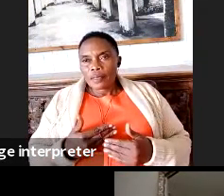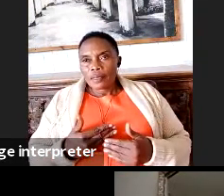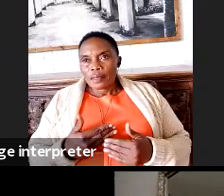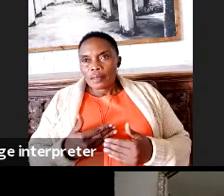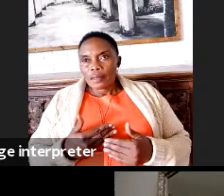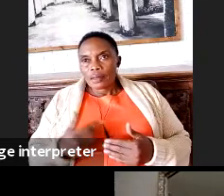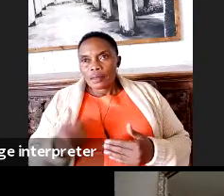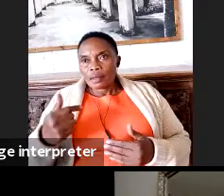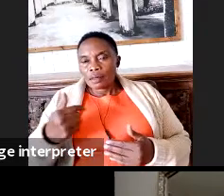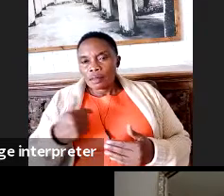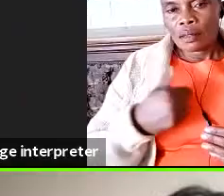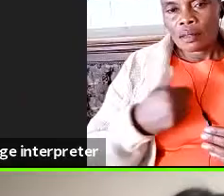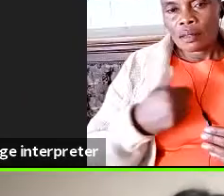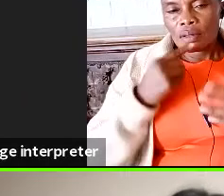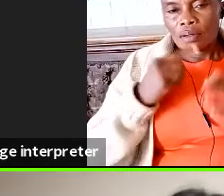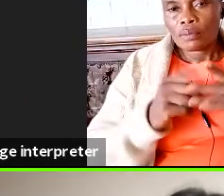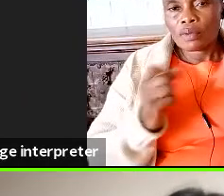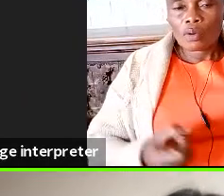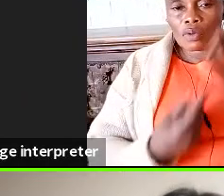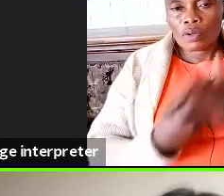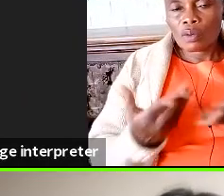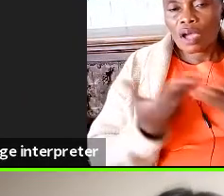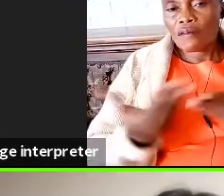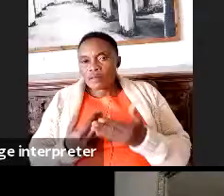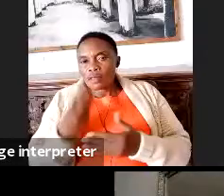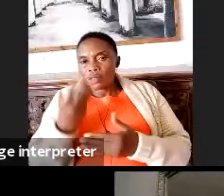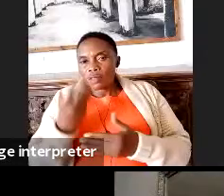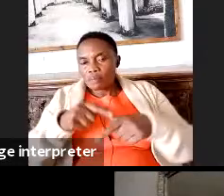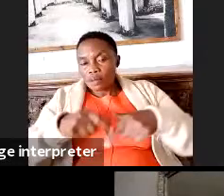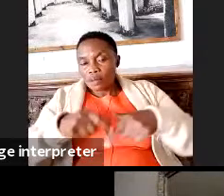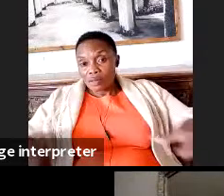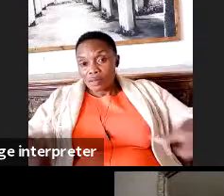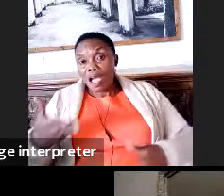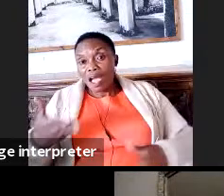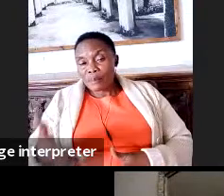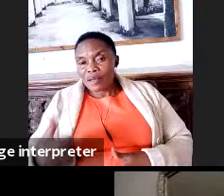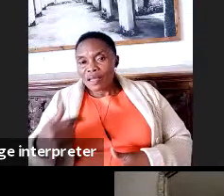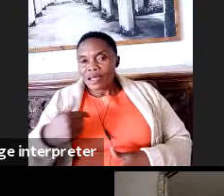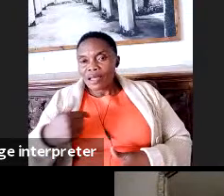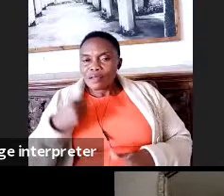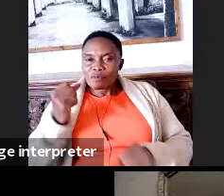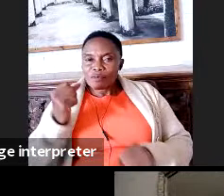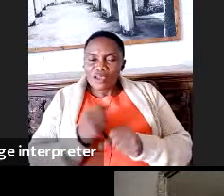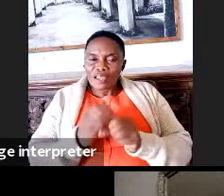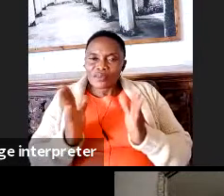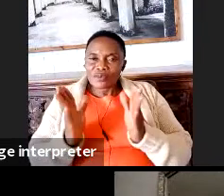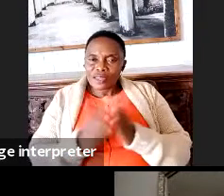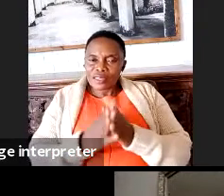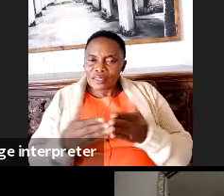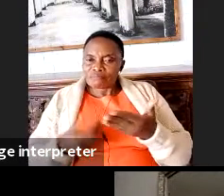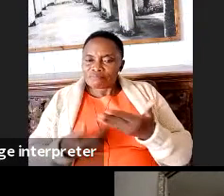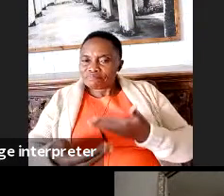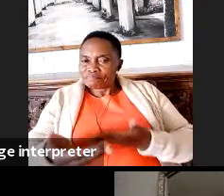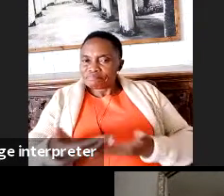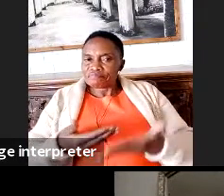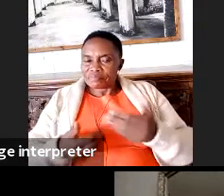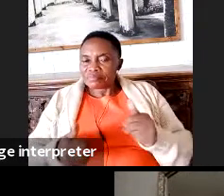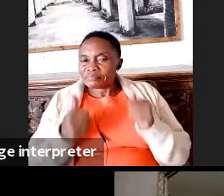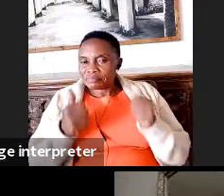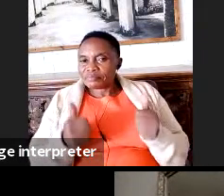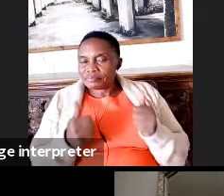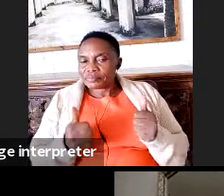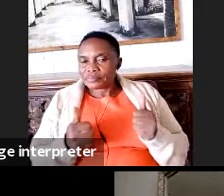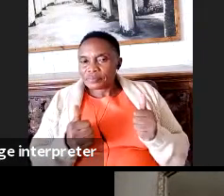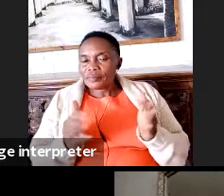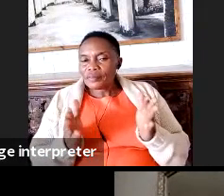really important opportunity of the three panelists here today, and the work that they've discussed that they have done